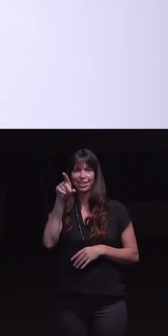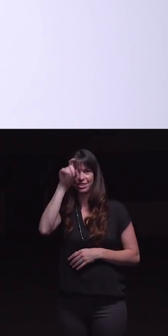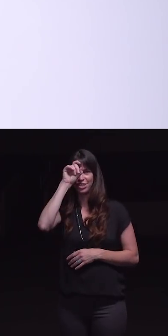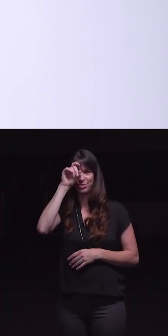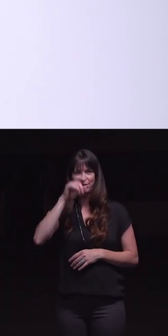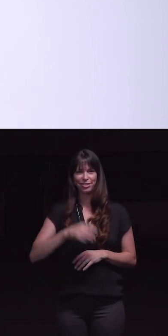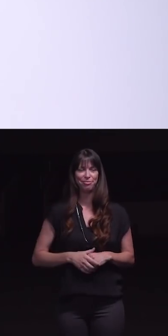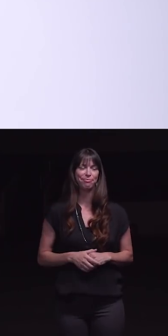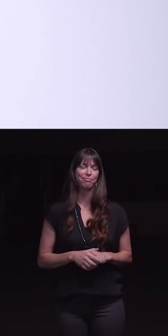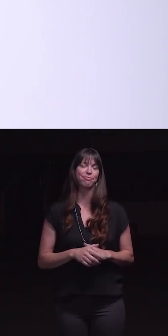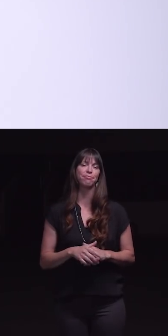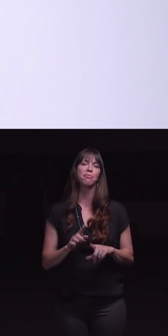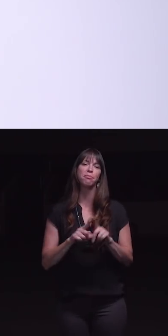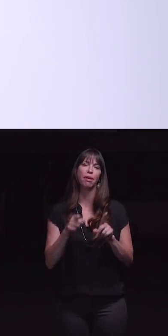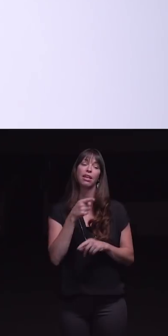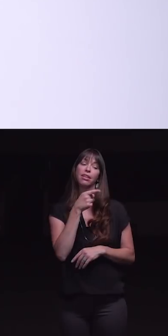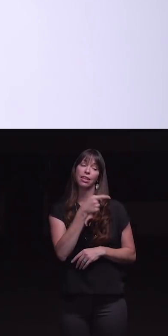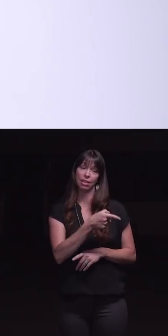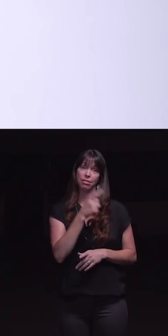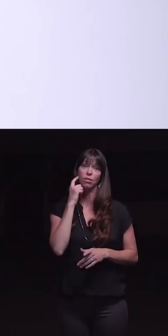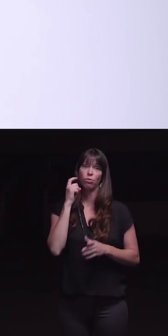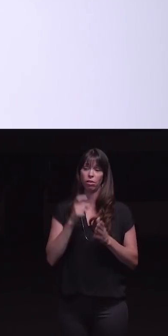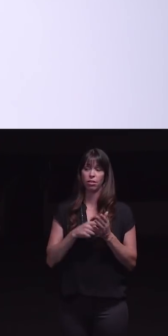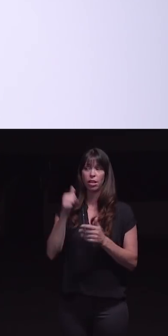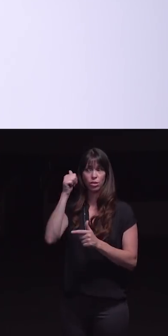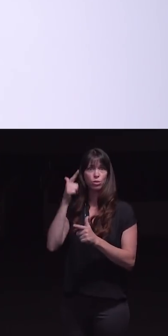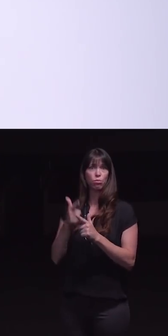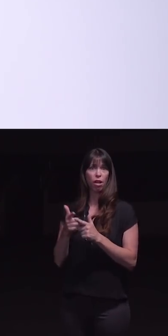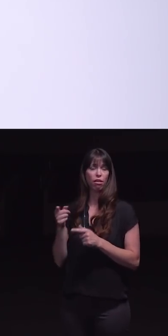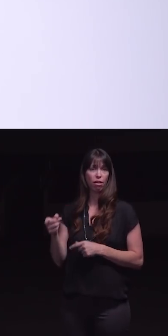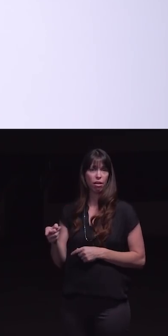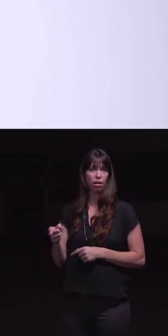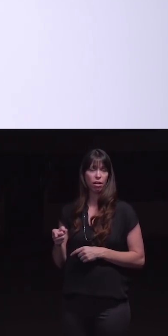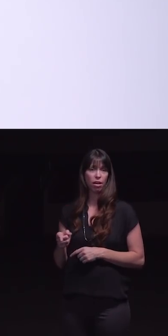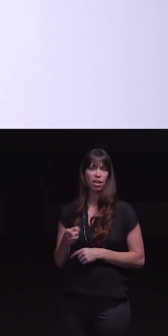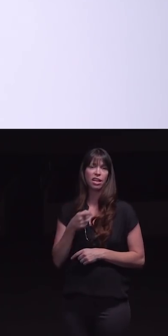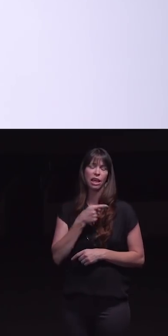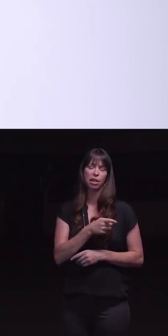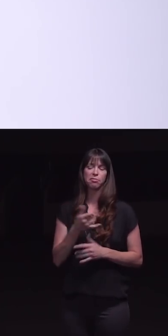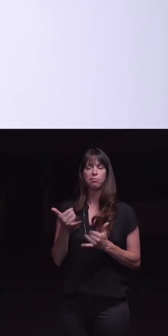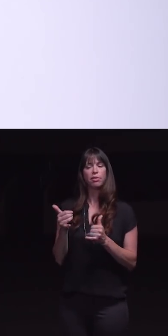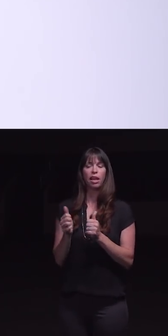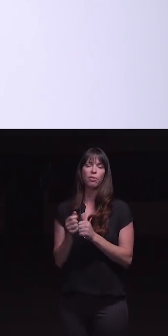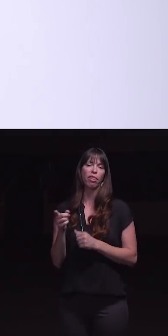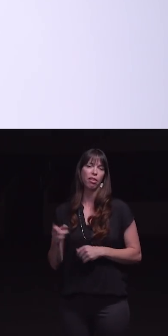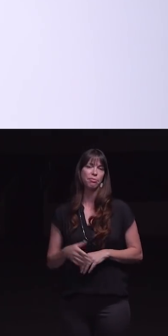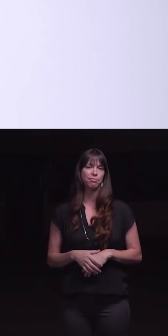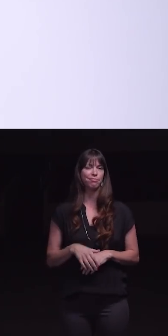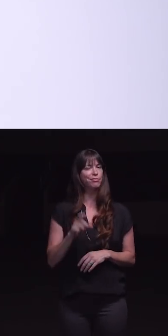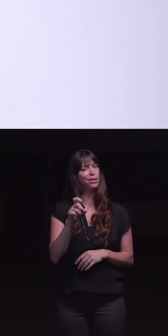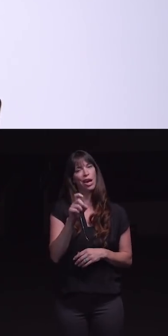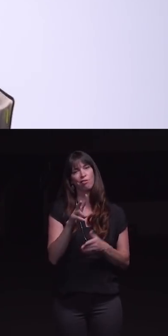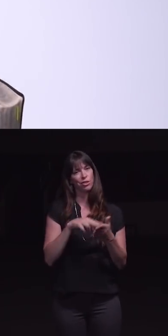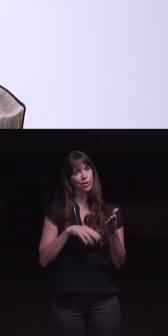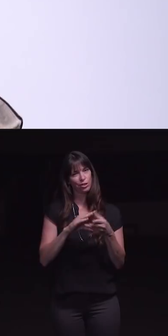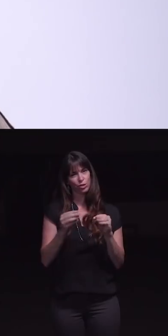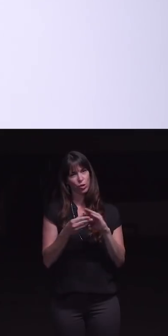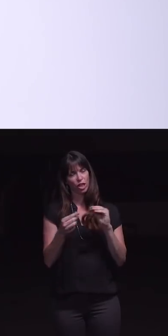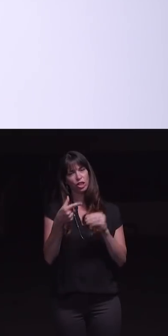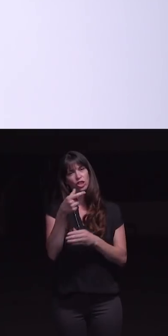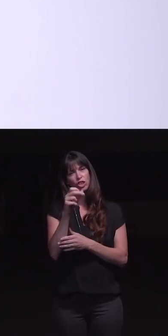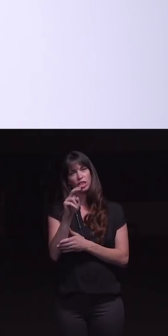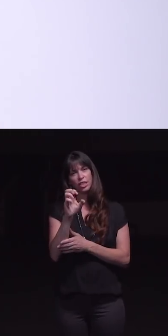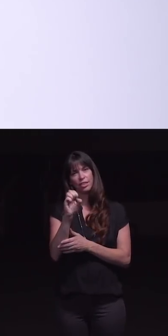like an Egyptian. But he recognized them. And he actually toyed with them. You ought to read the story,